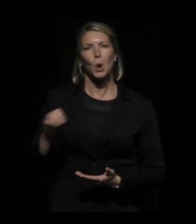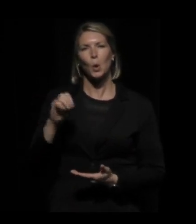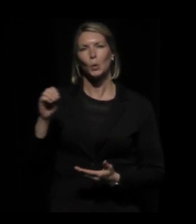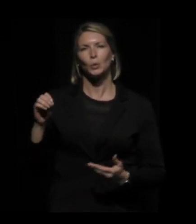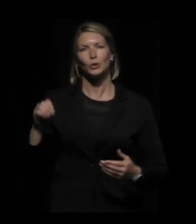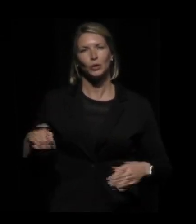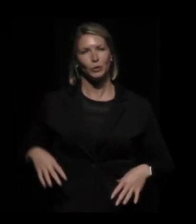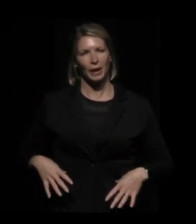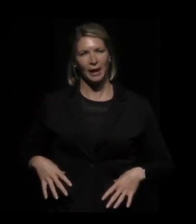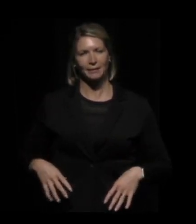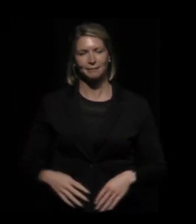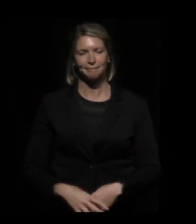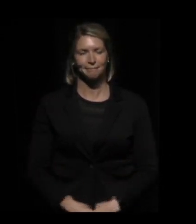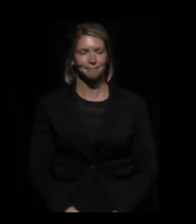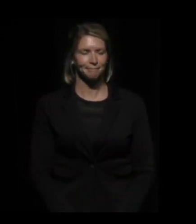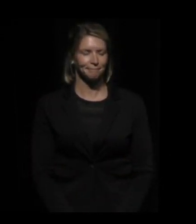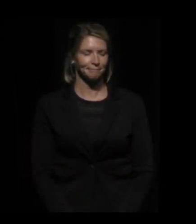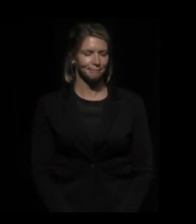Newfoundland.